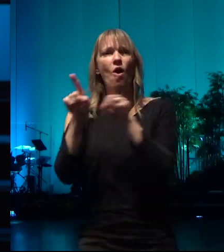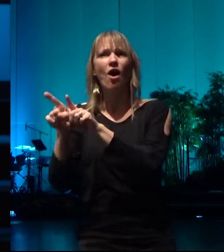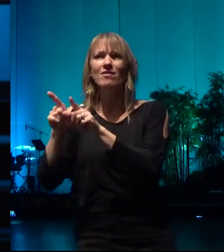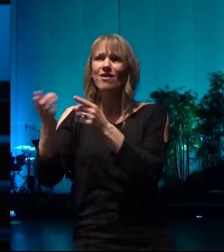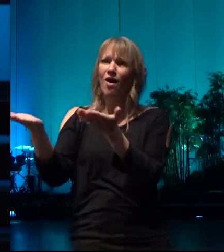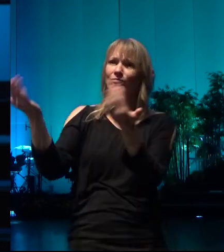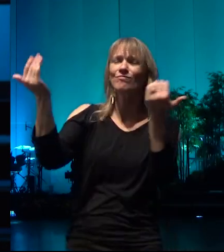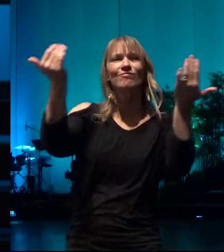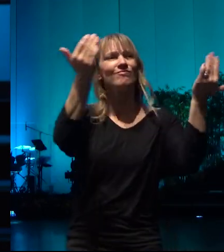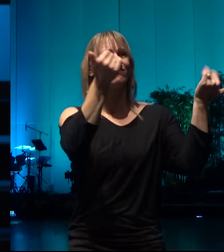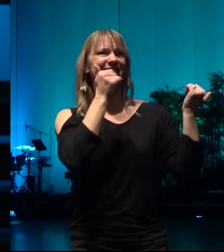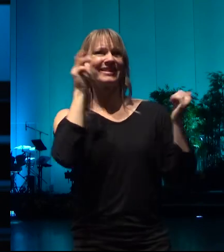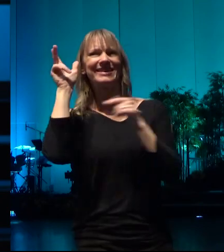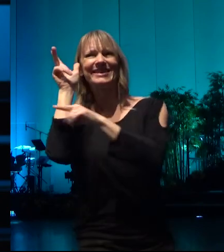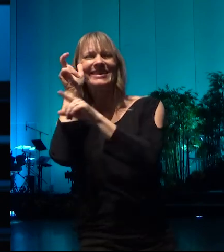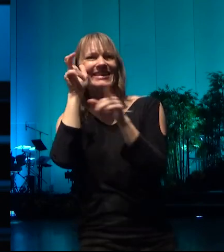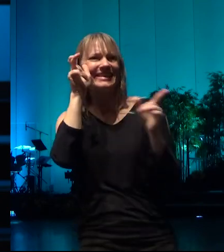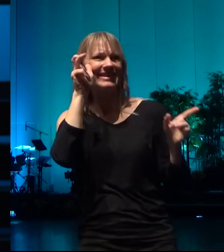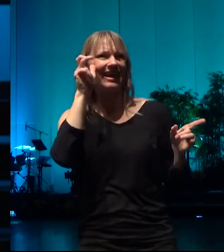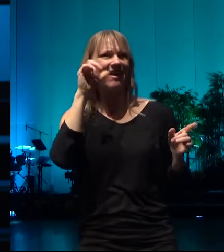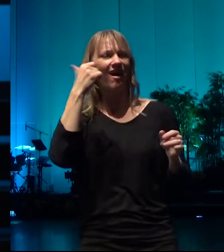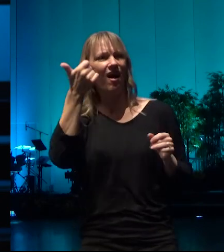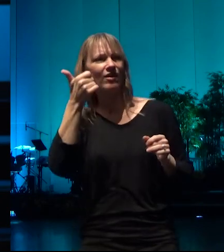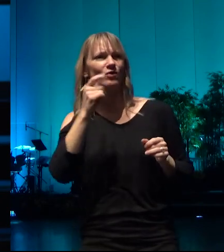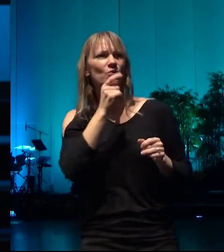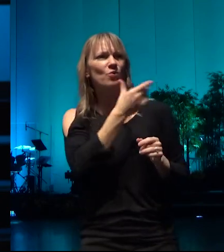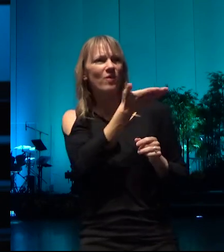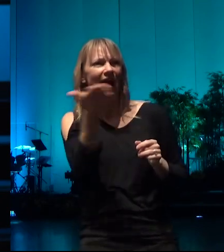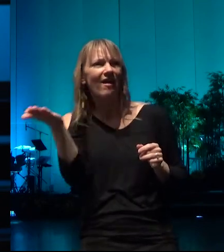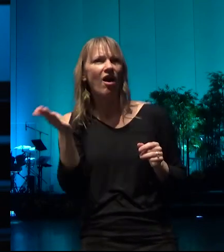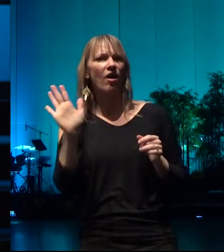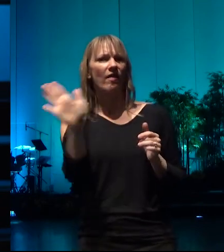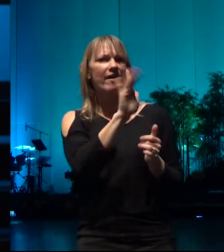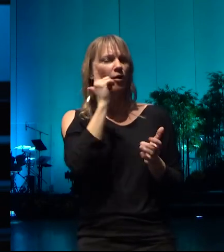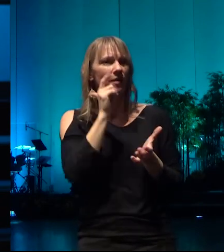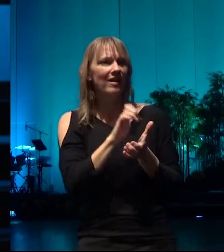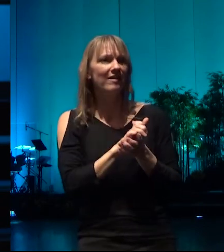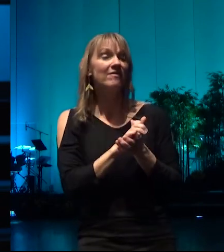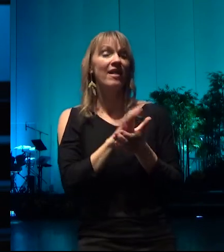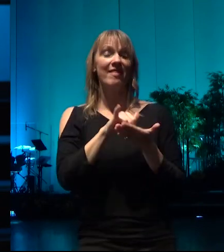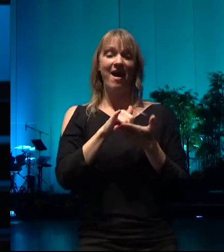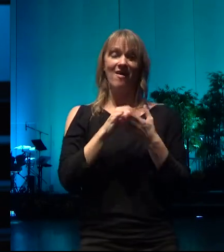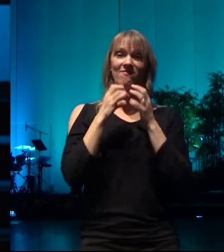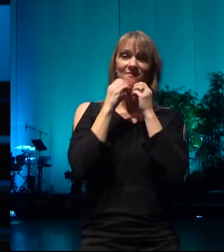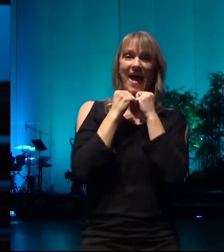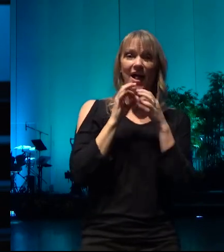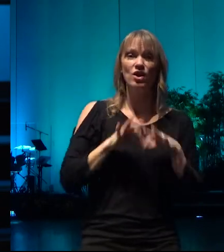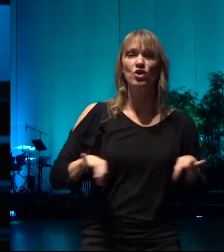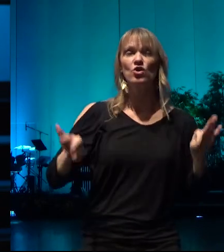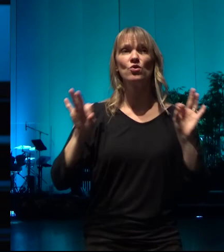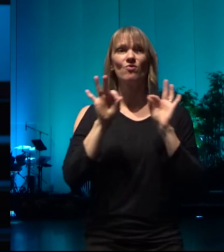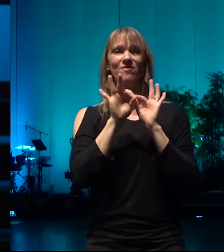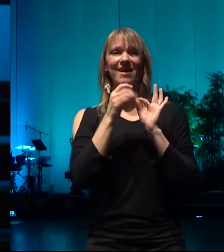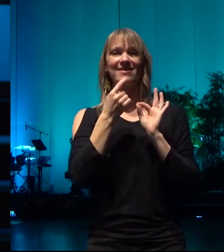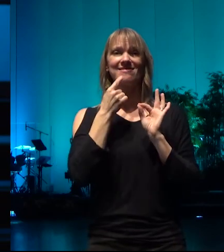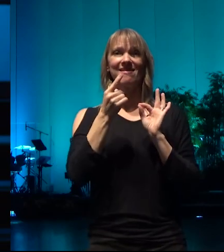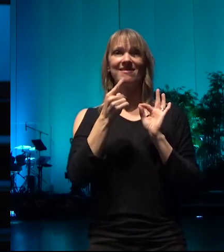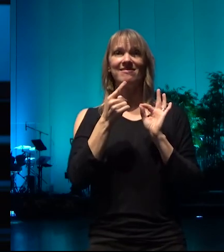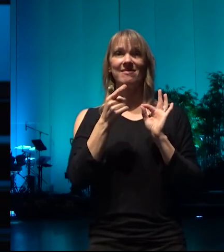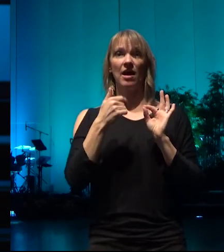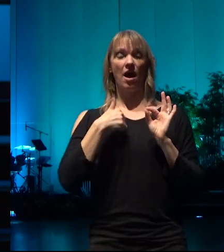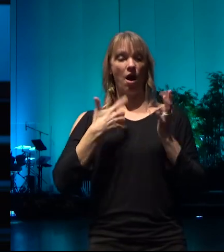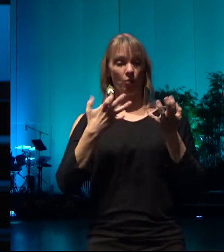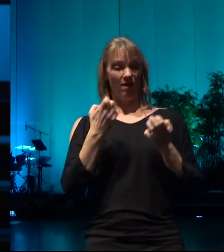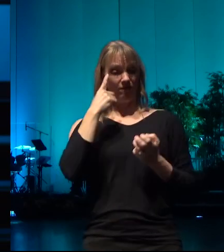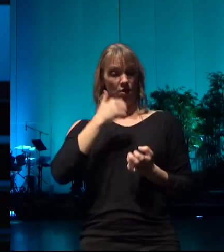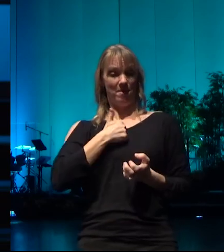for myself, but I want this for all others. And that I'm confident that to the degree that we have that, we can